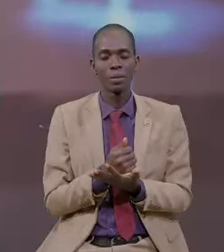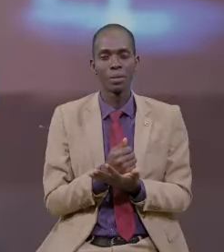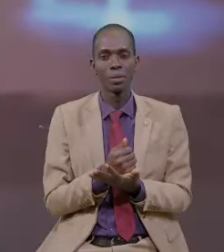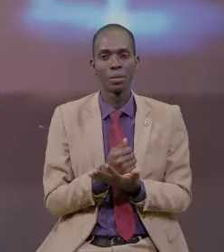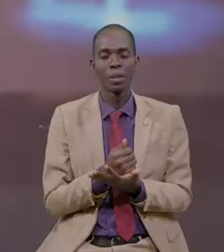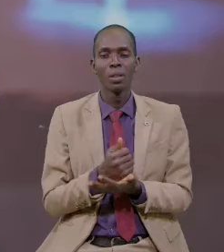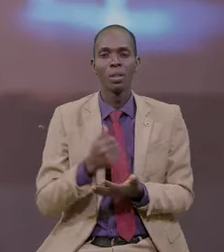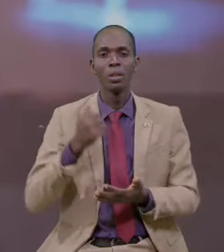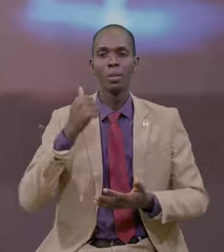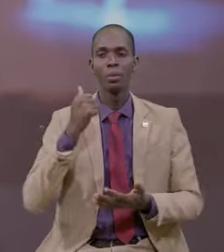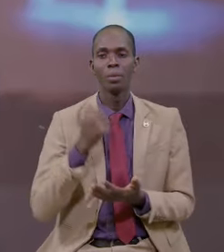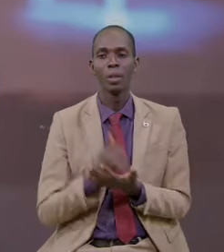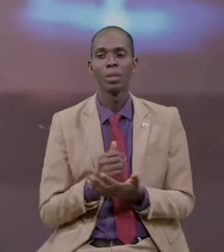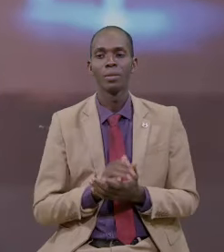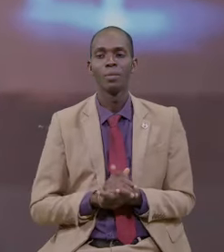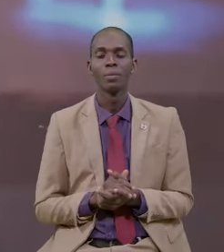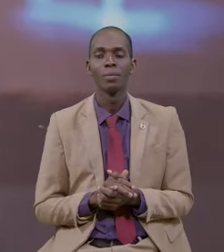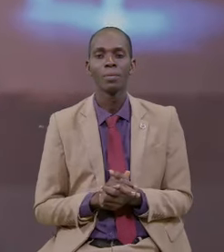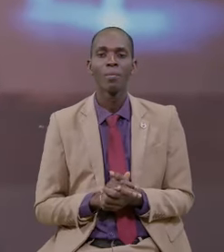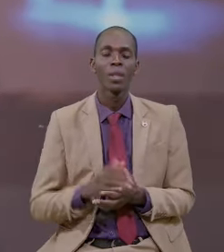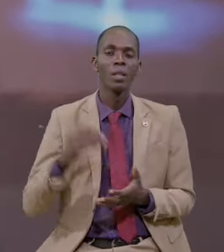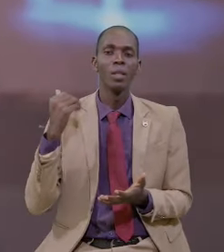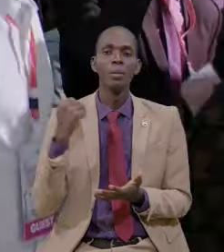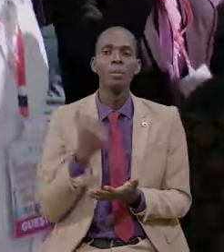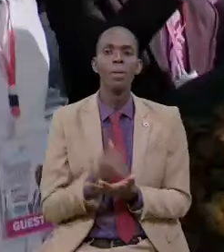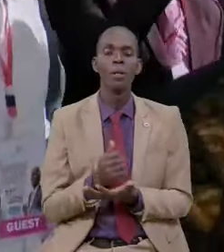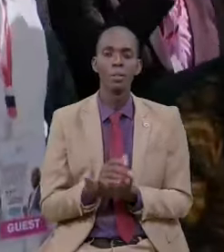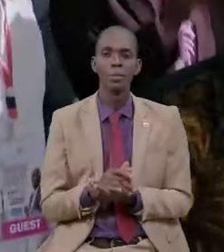Amen. Amen. Amen. Amen.